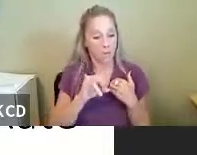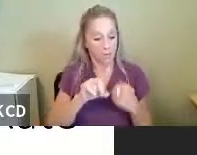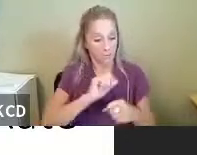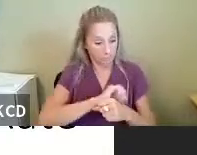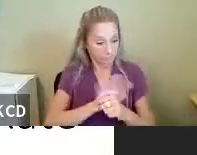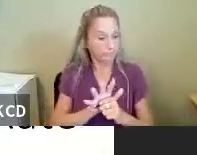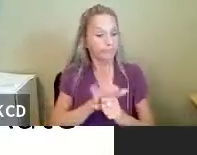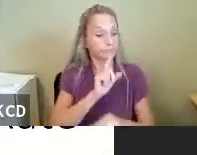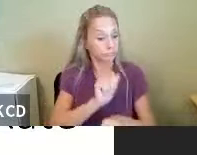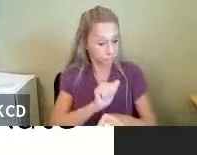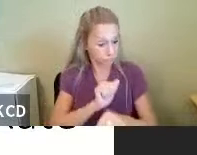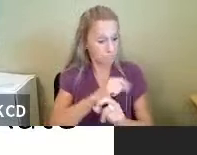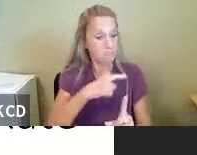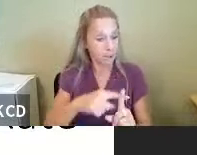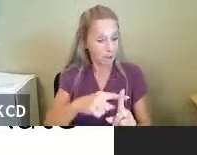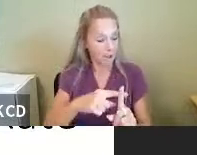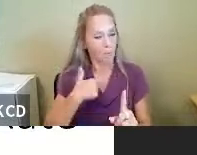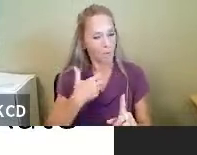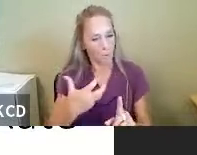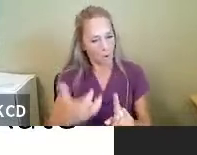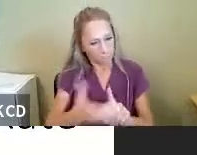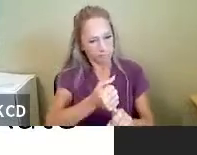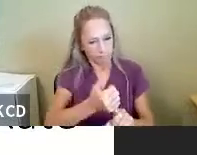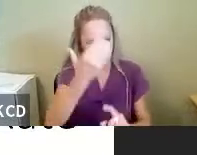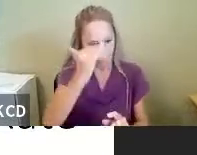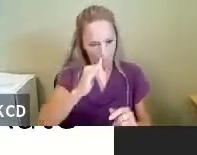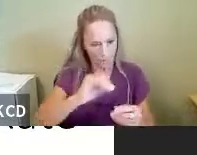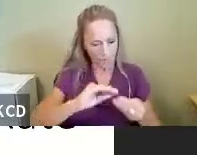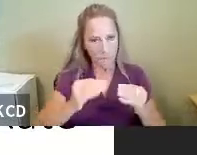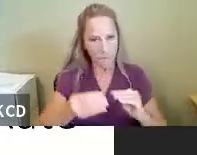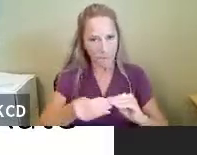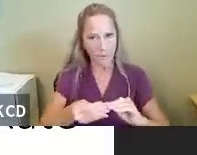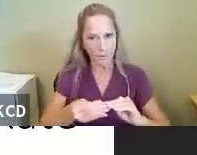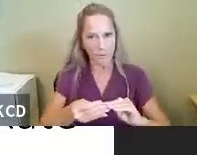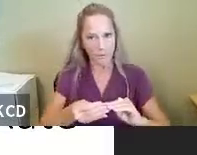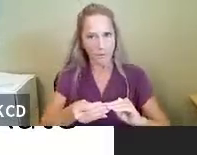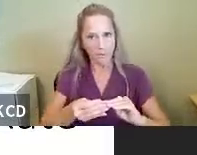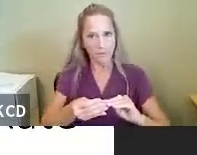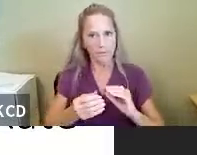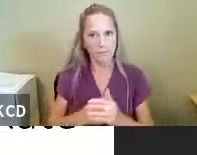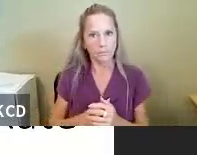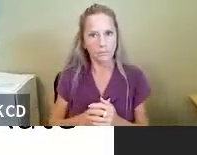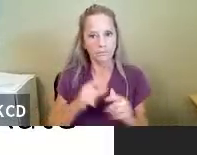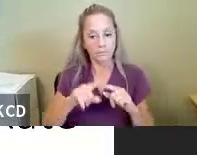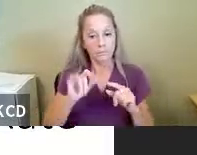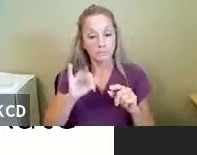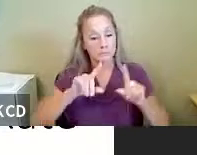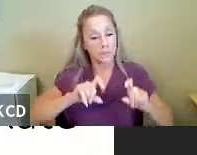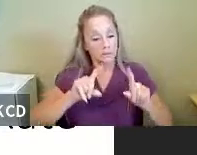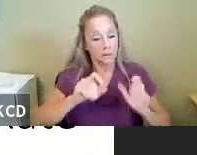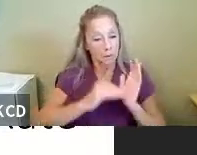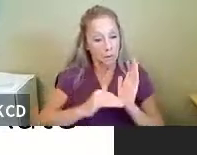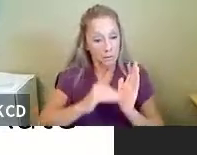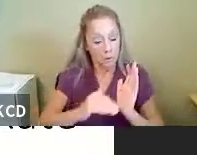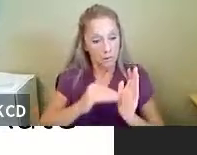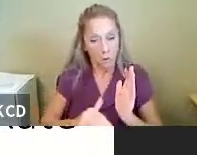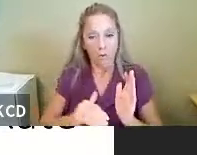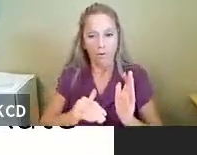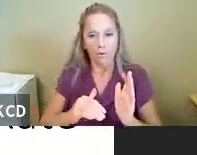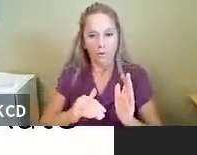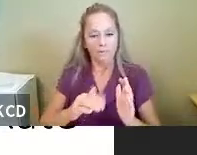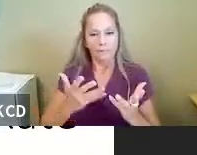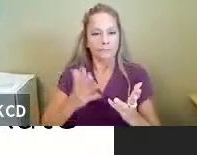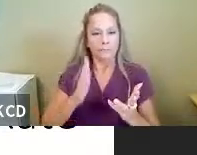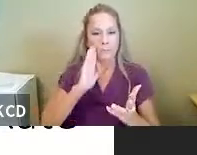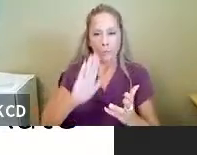do. And so this is why I think she focuses on this more than anything else. And so this might be